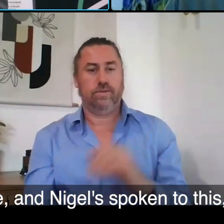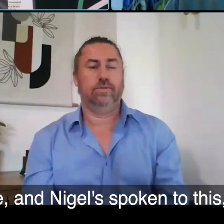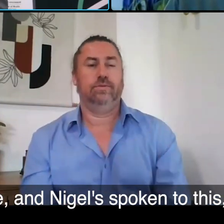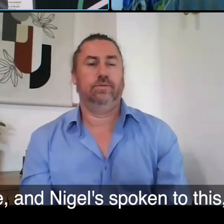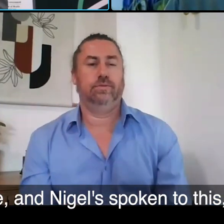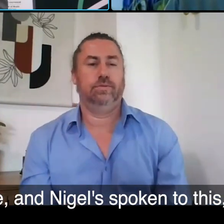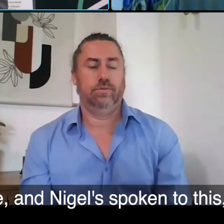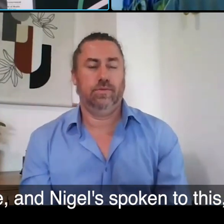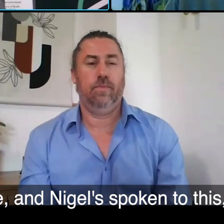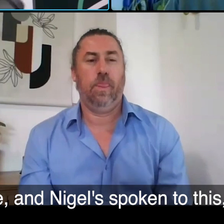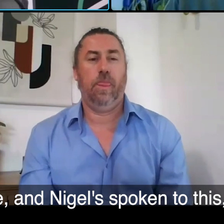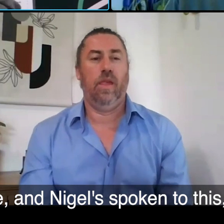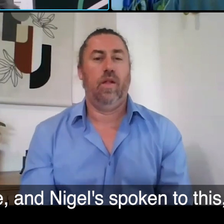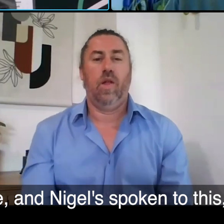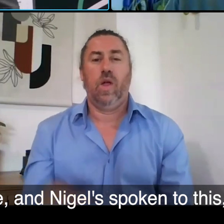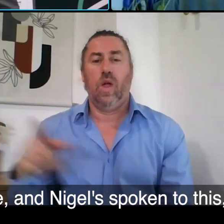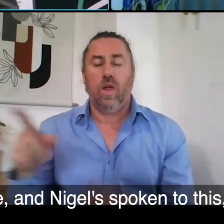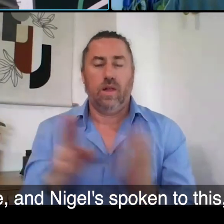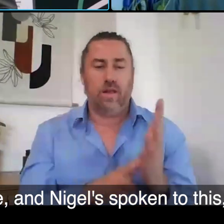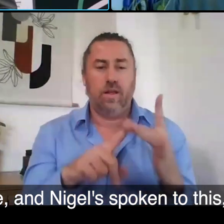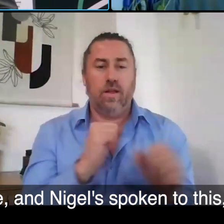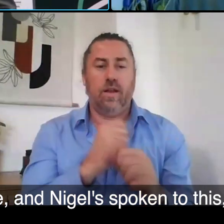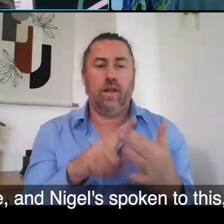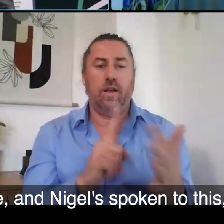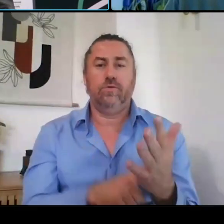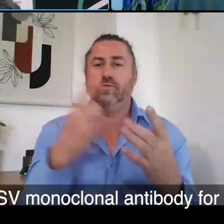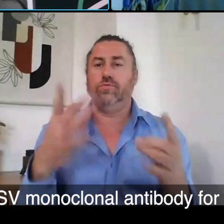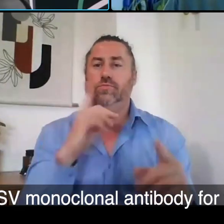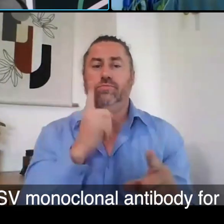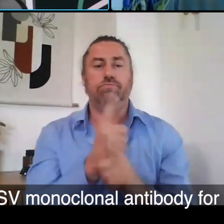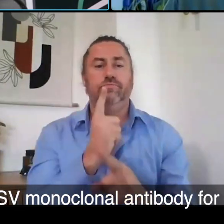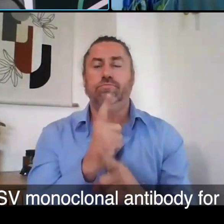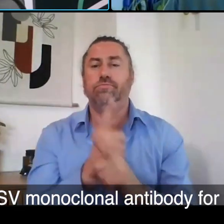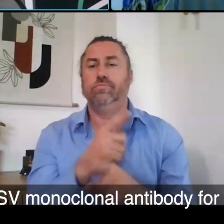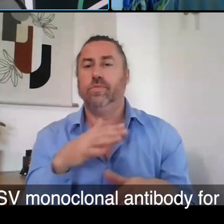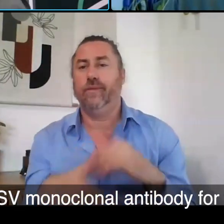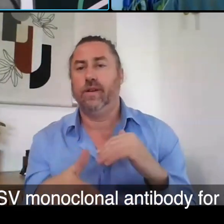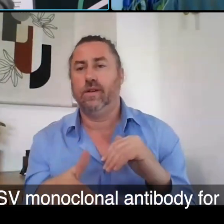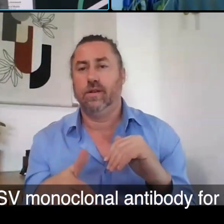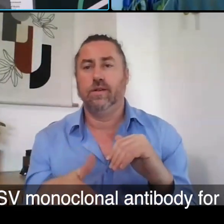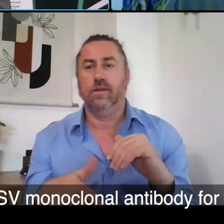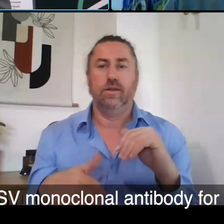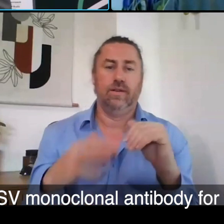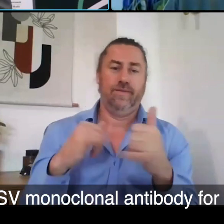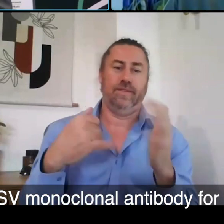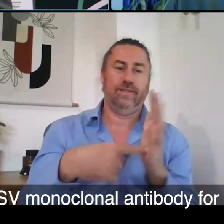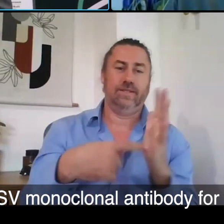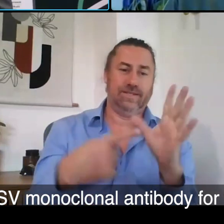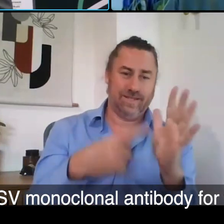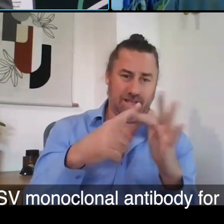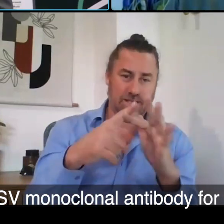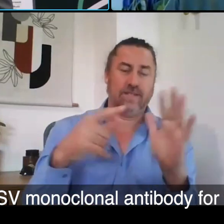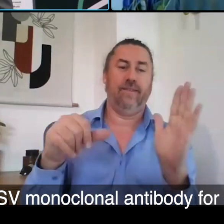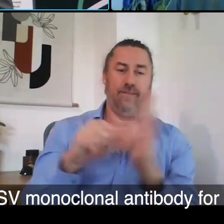there's and Nigel's spoken to this. There is a state-funded RSV